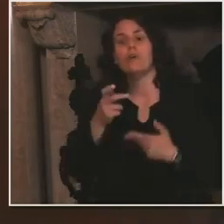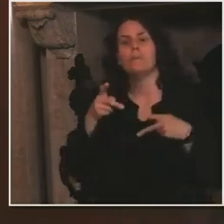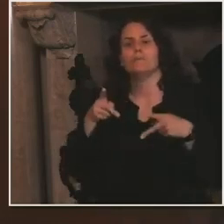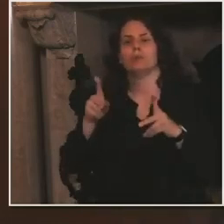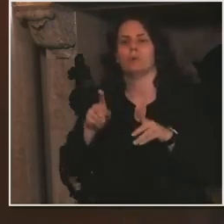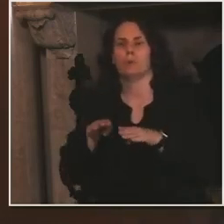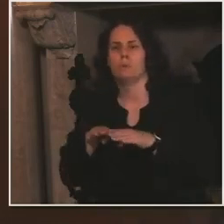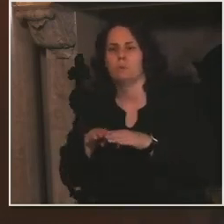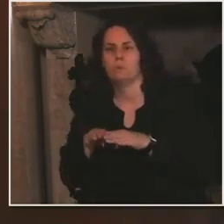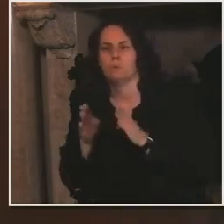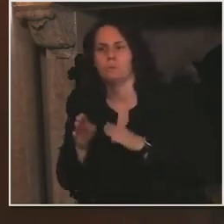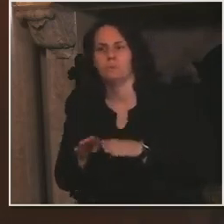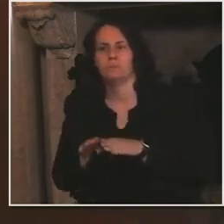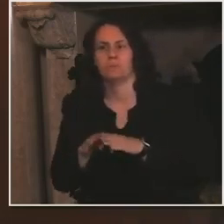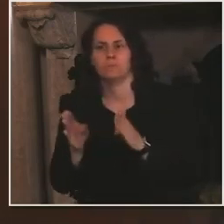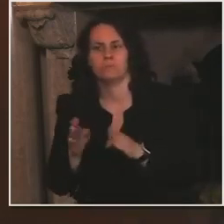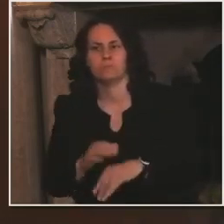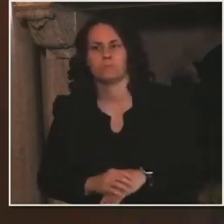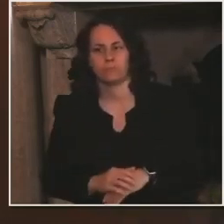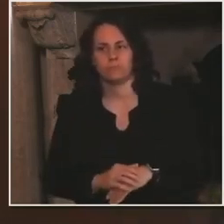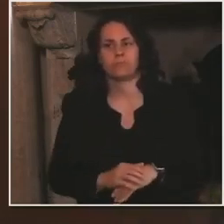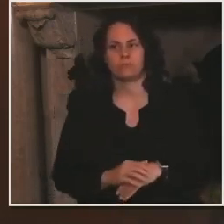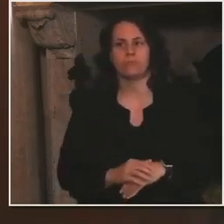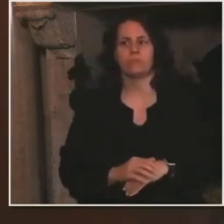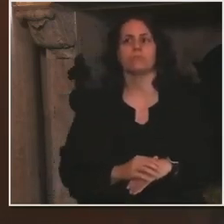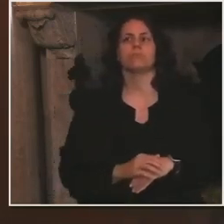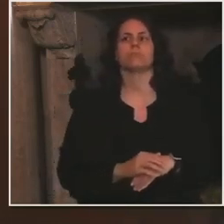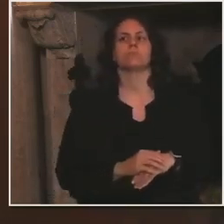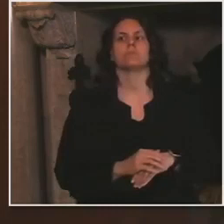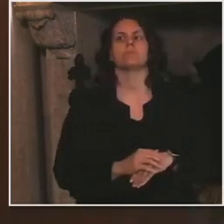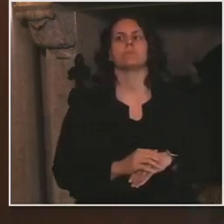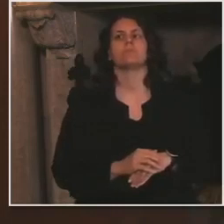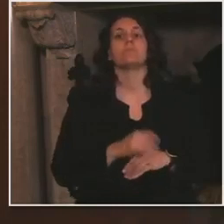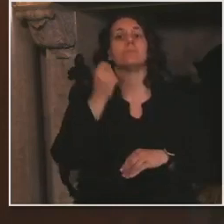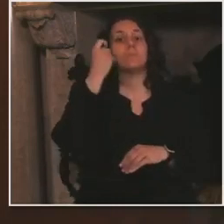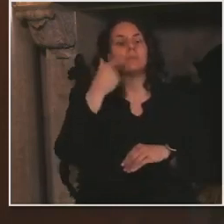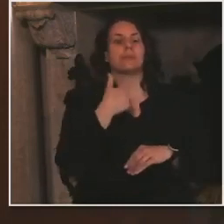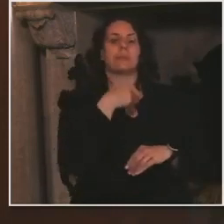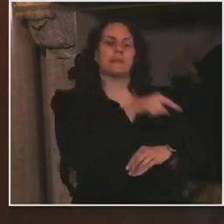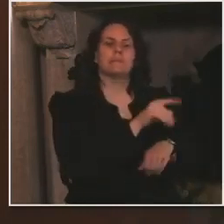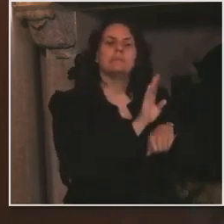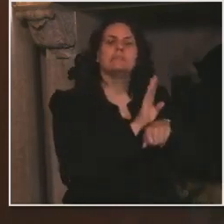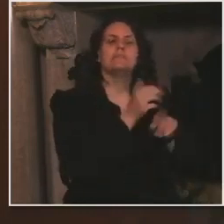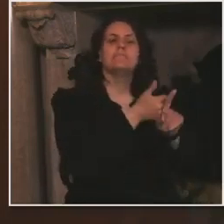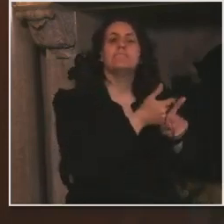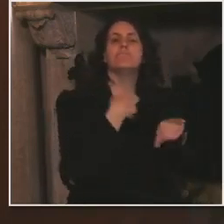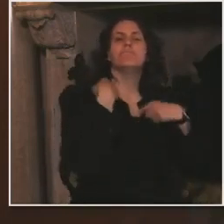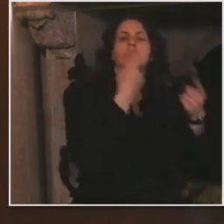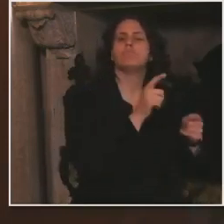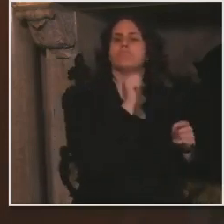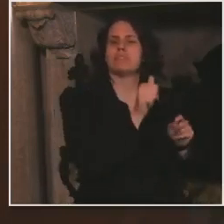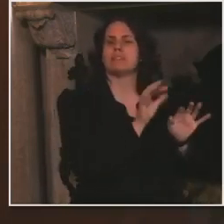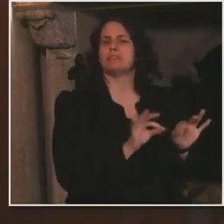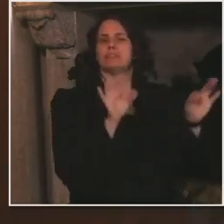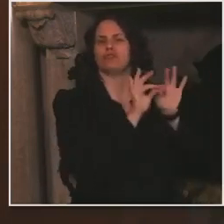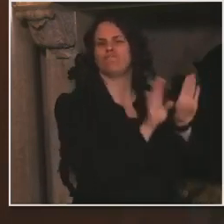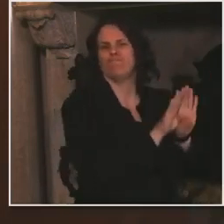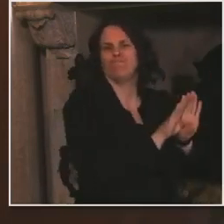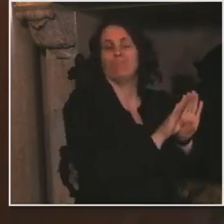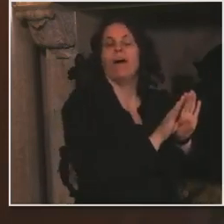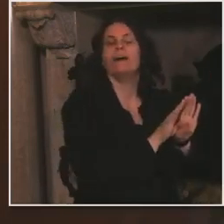do before. Under our original Safer at Home order, non-essential businesses were only able to do things